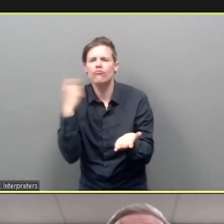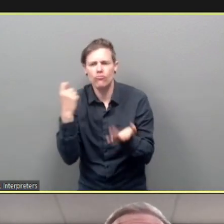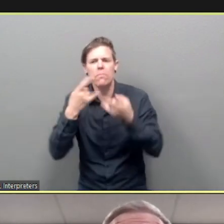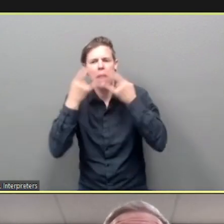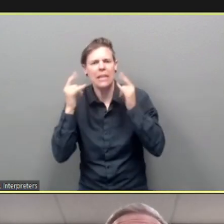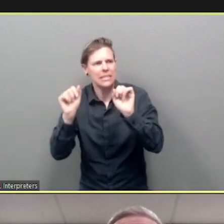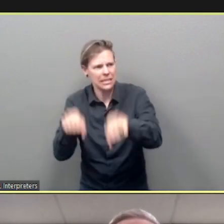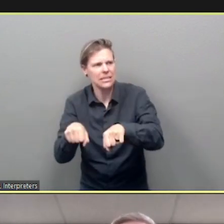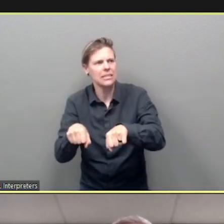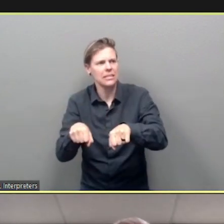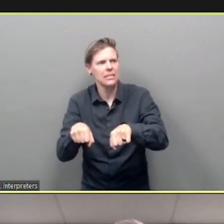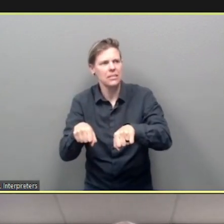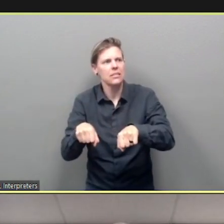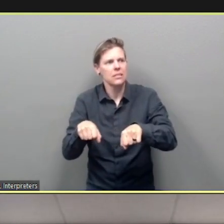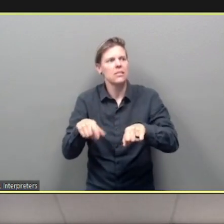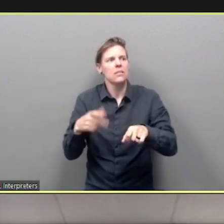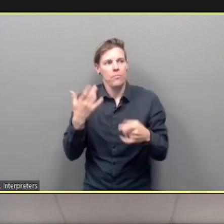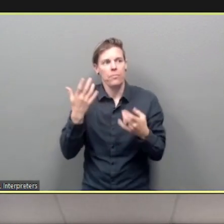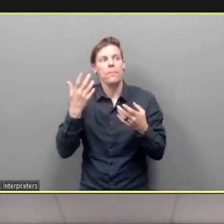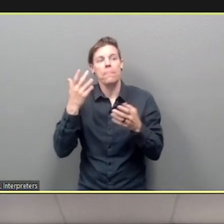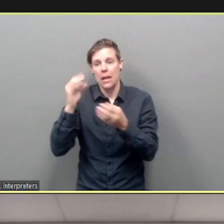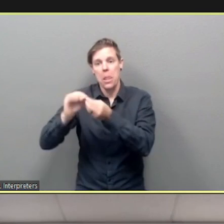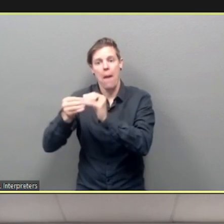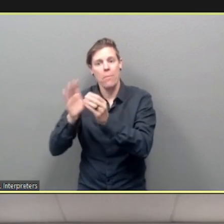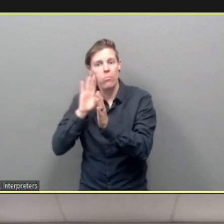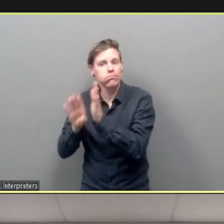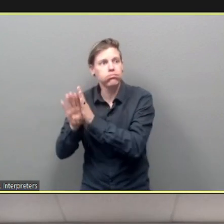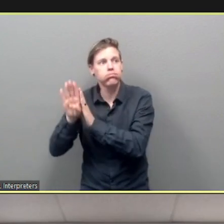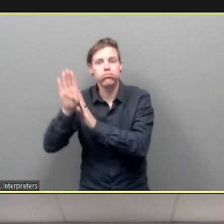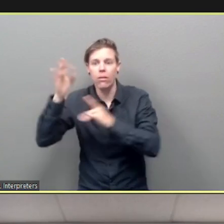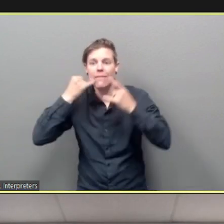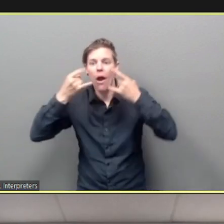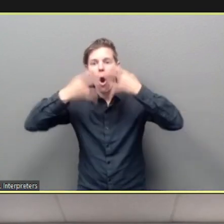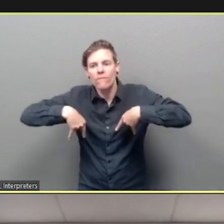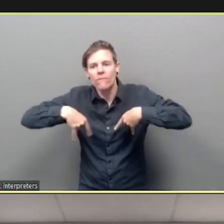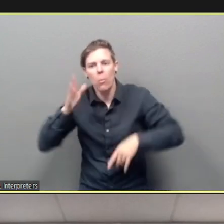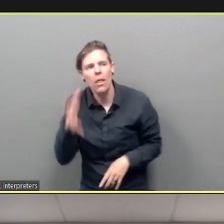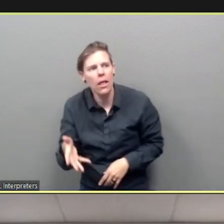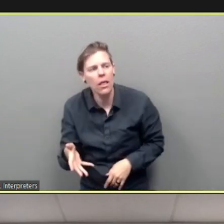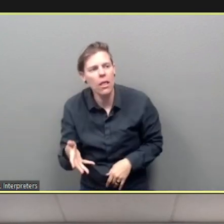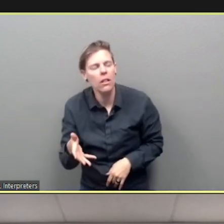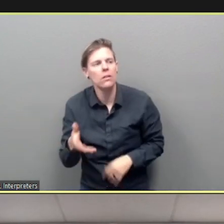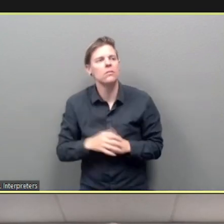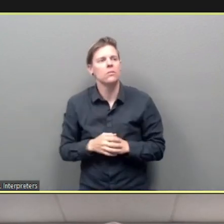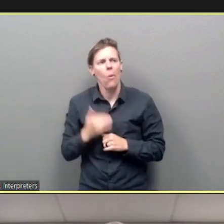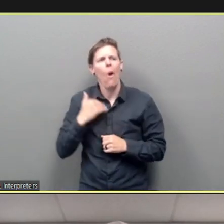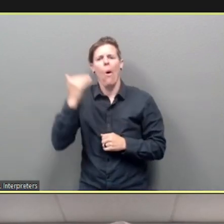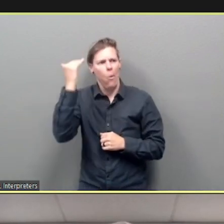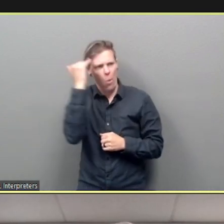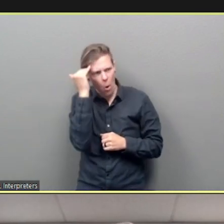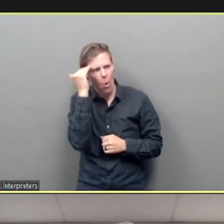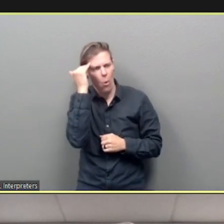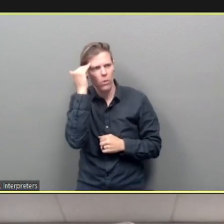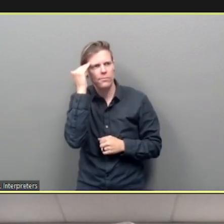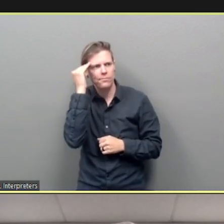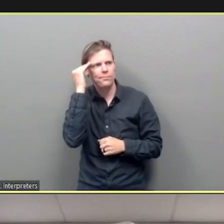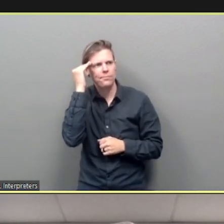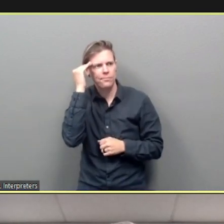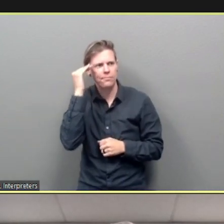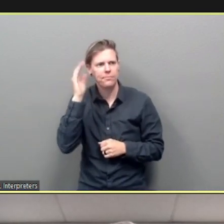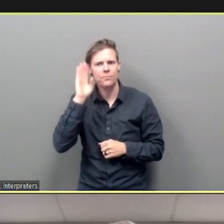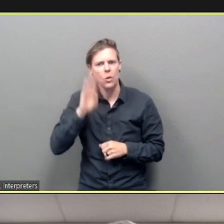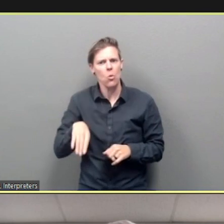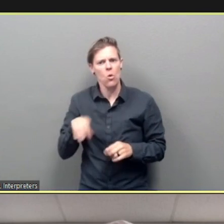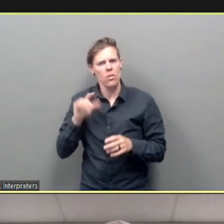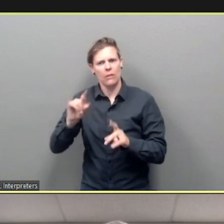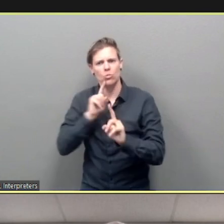way more cases than we're having today. And so we know all of these things work. And so